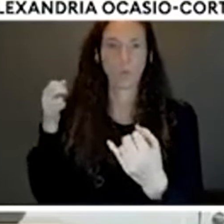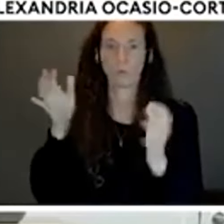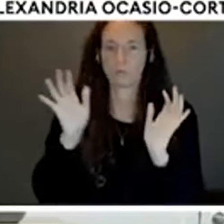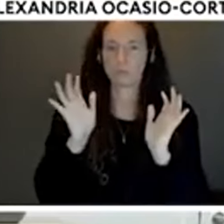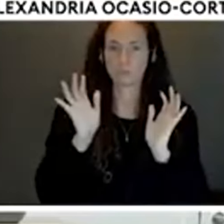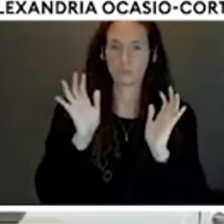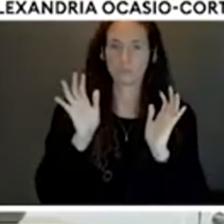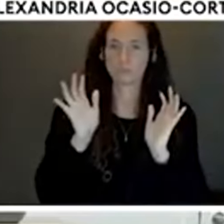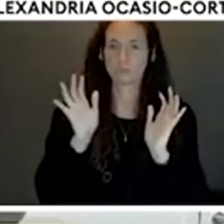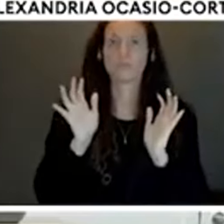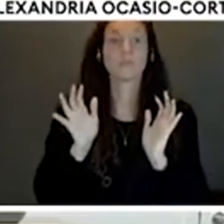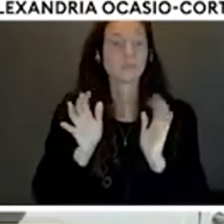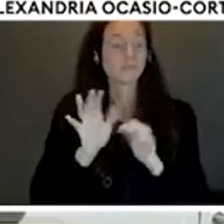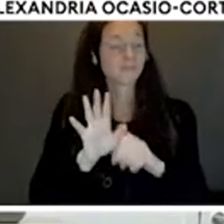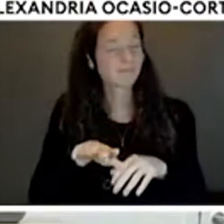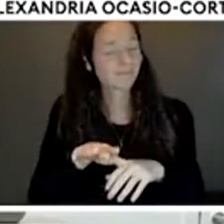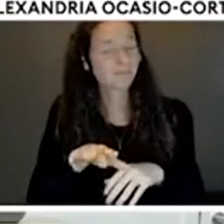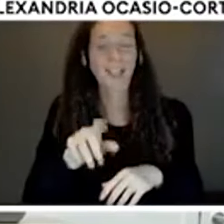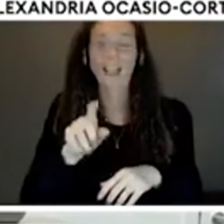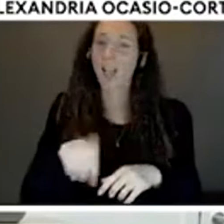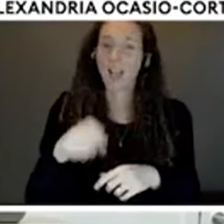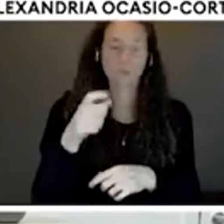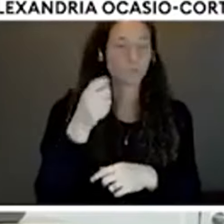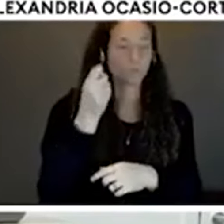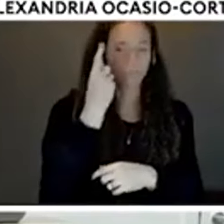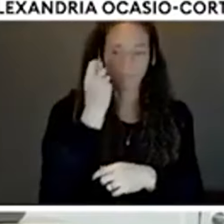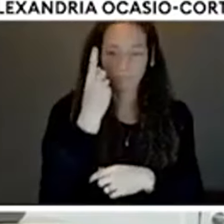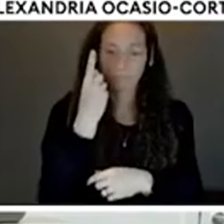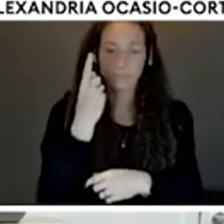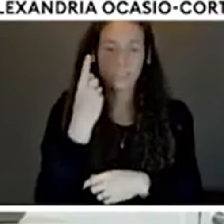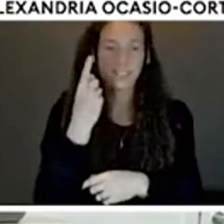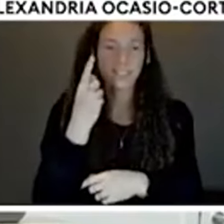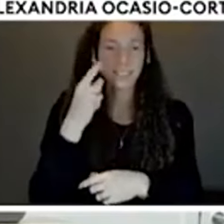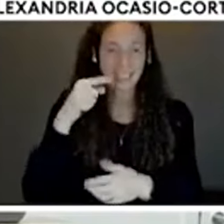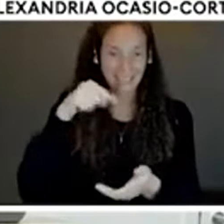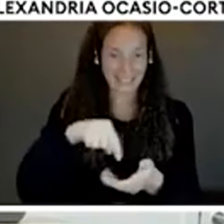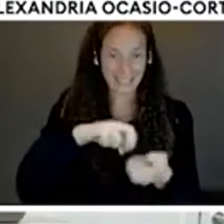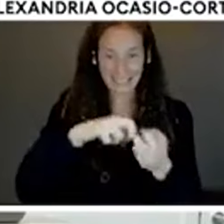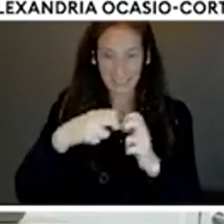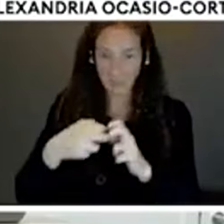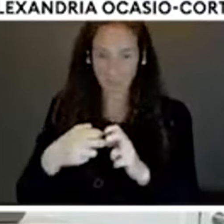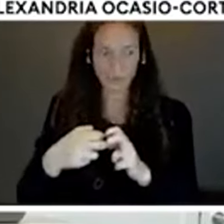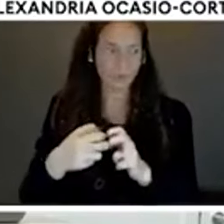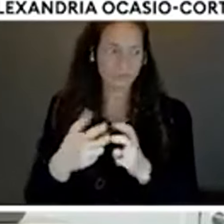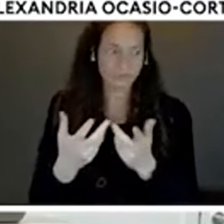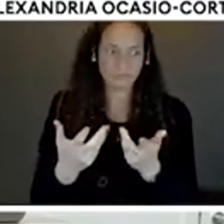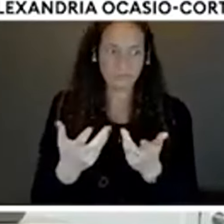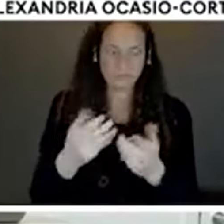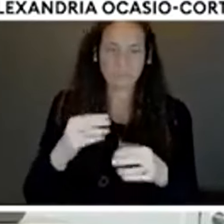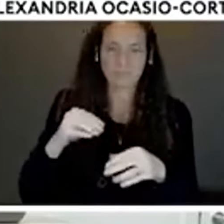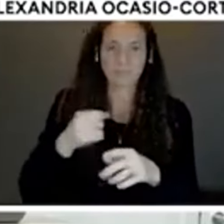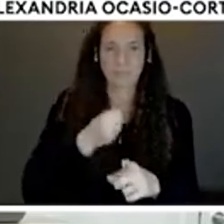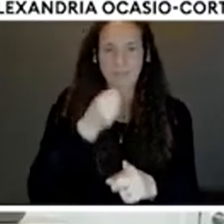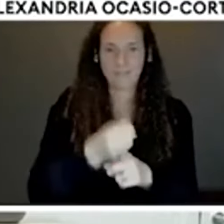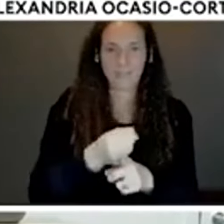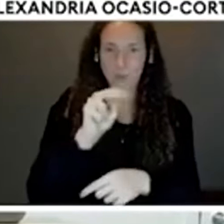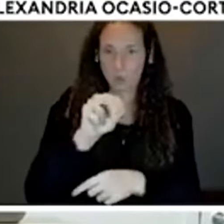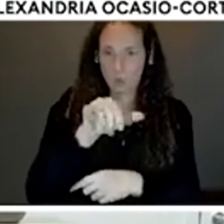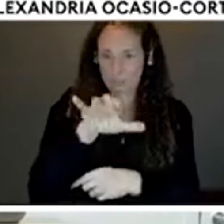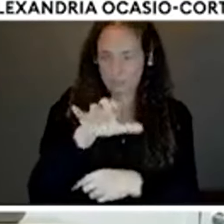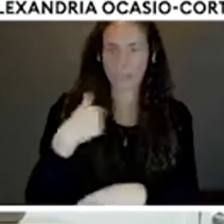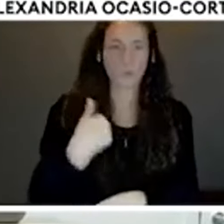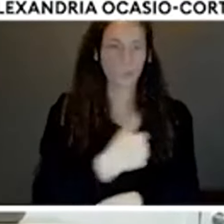this issue, New York City is also a border city. When we talk about migration, we talk about